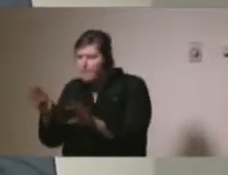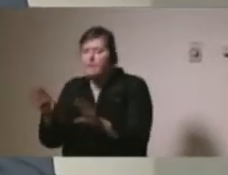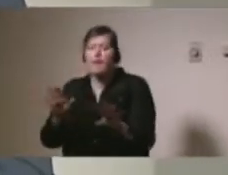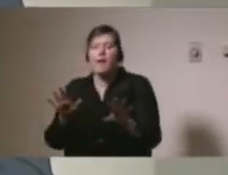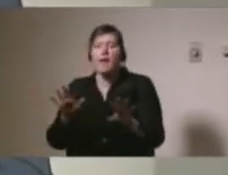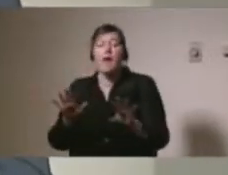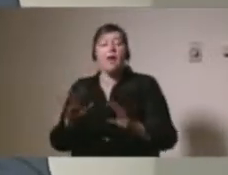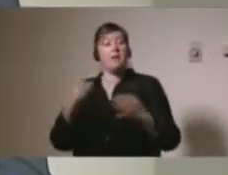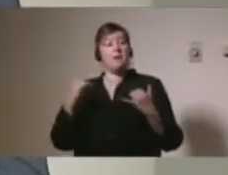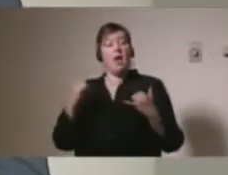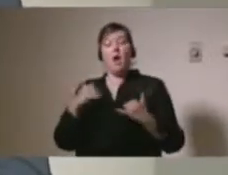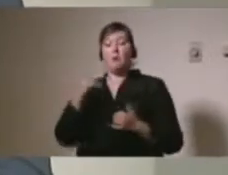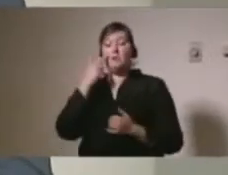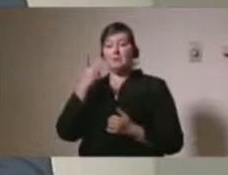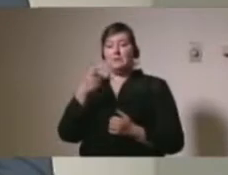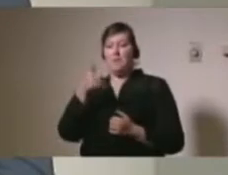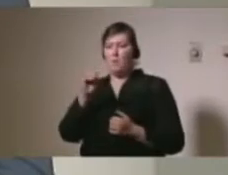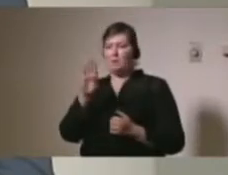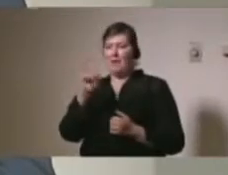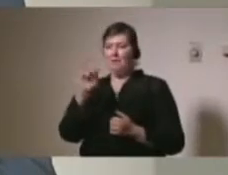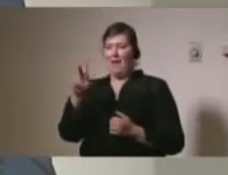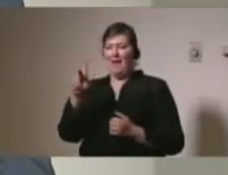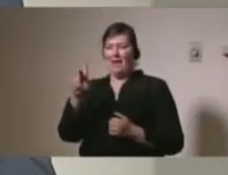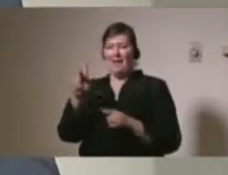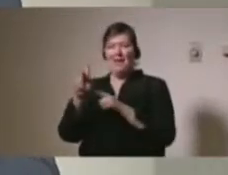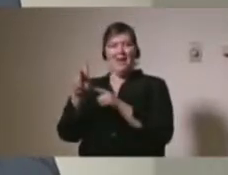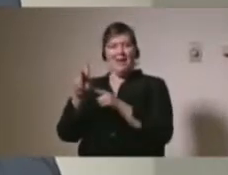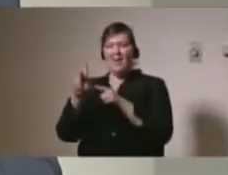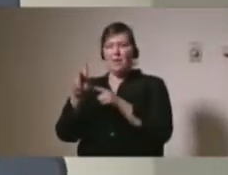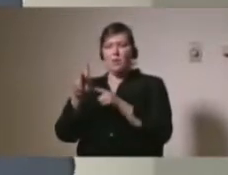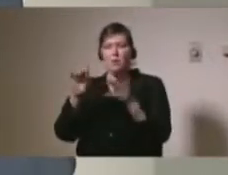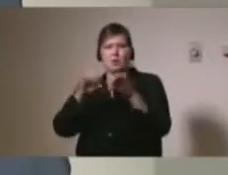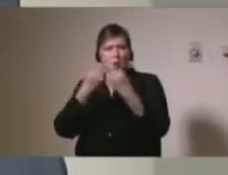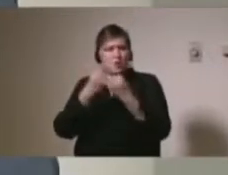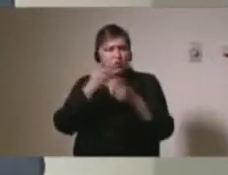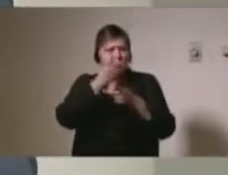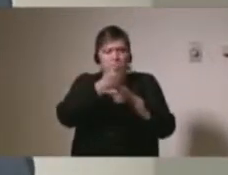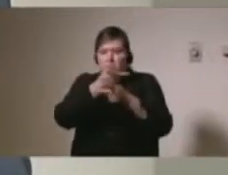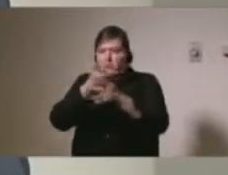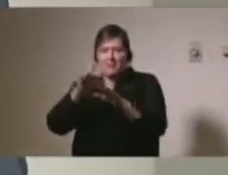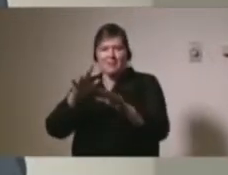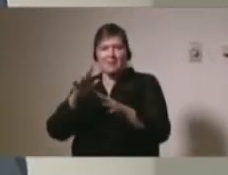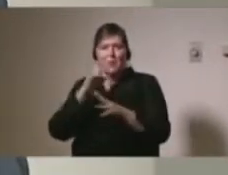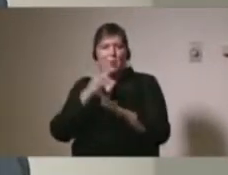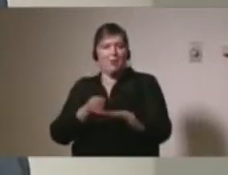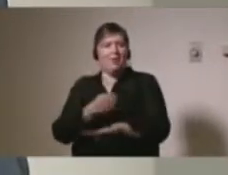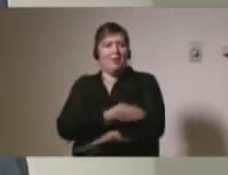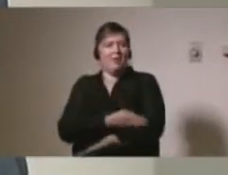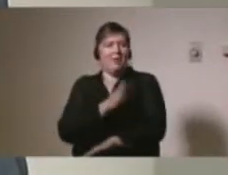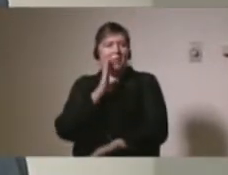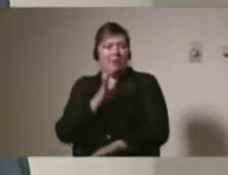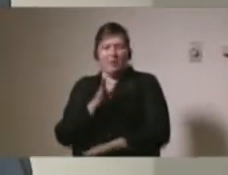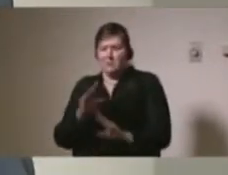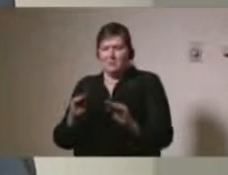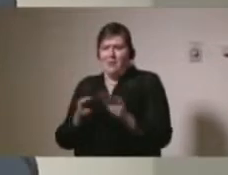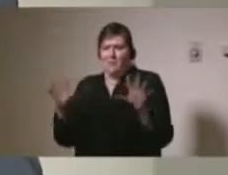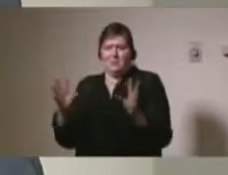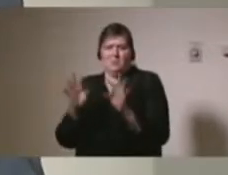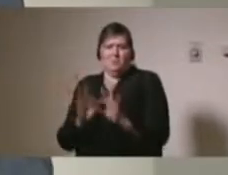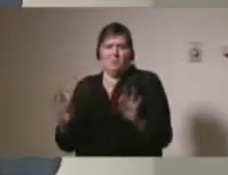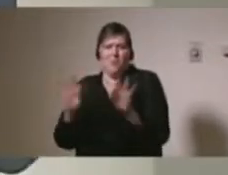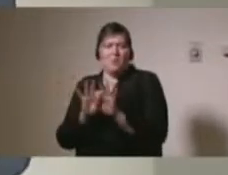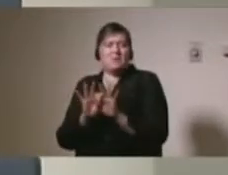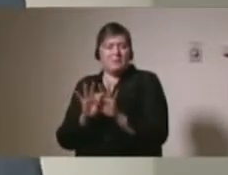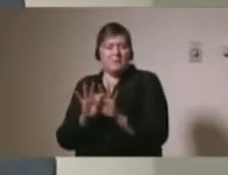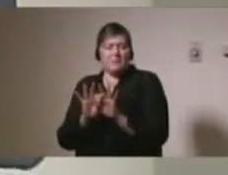postal bank that is enhanced. The social aspects of the bank become very important. That was clearly demonstrated.